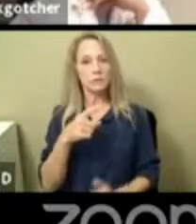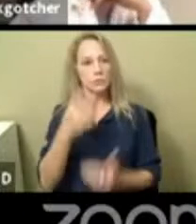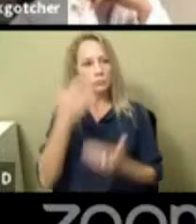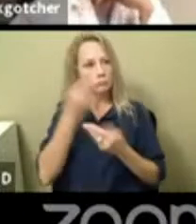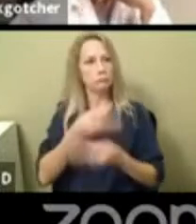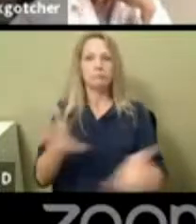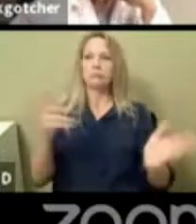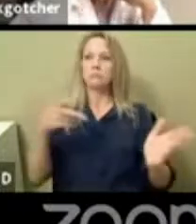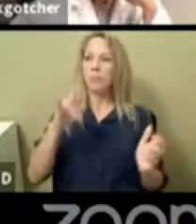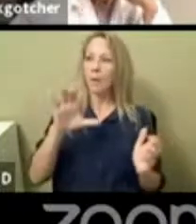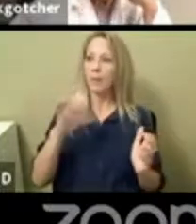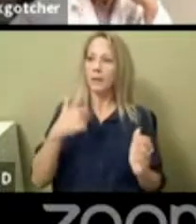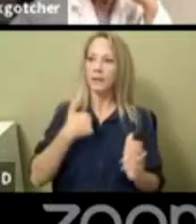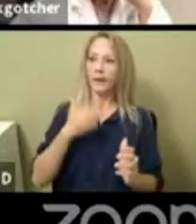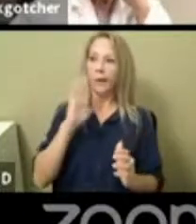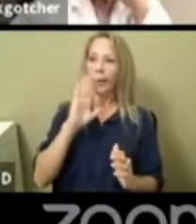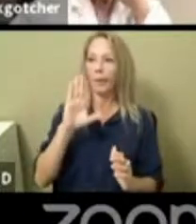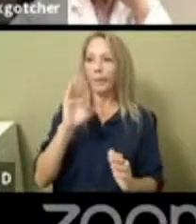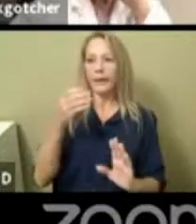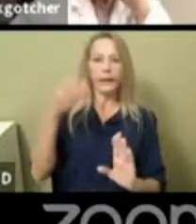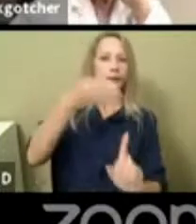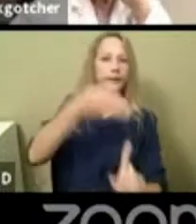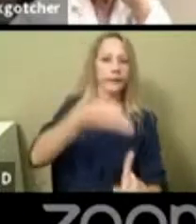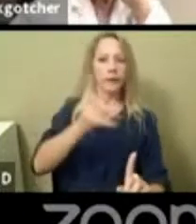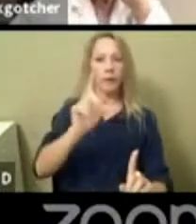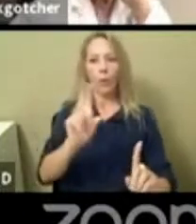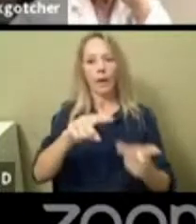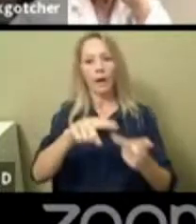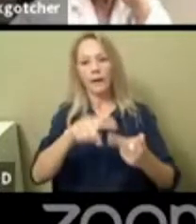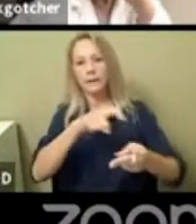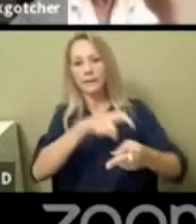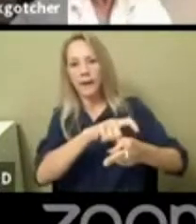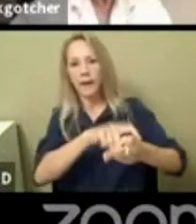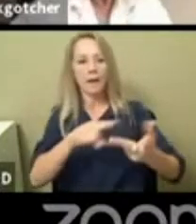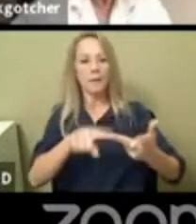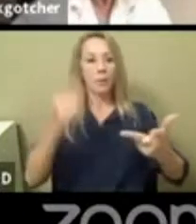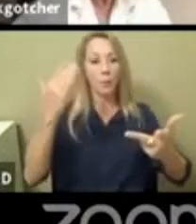at location X at time Y, and you do it.